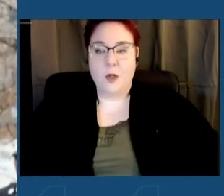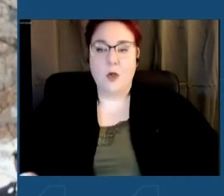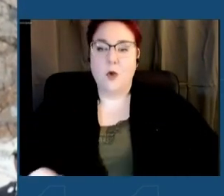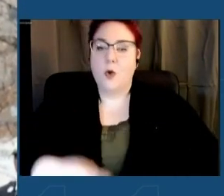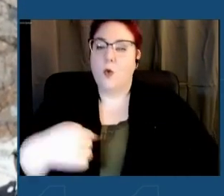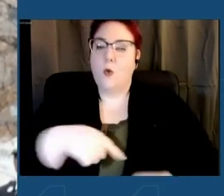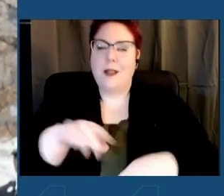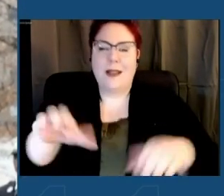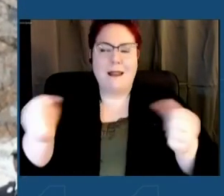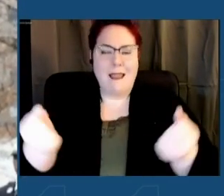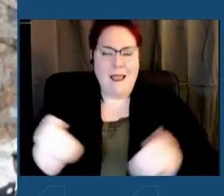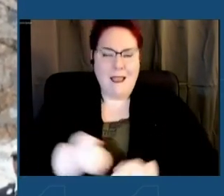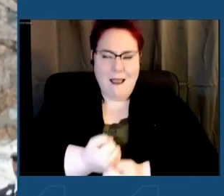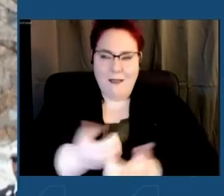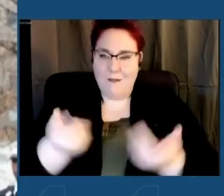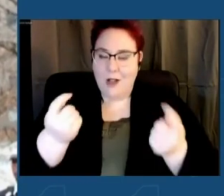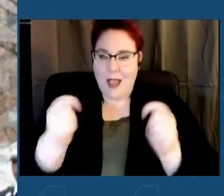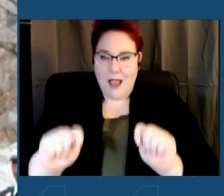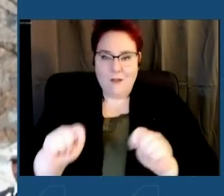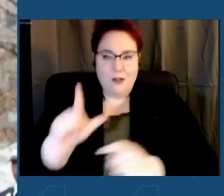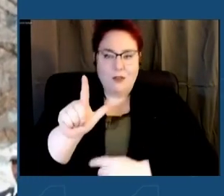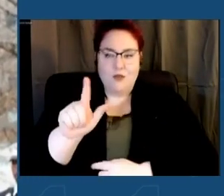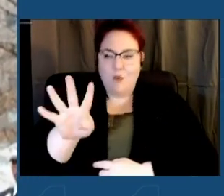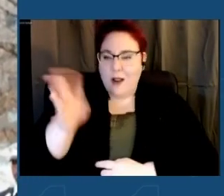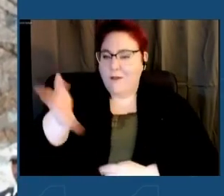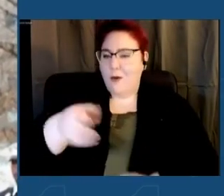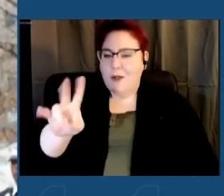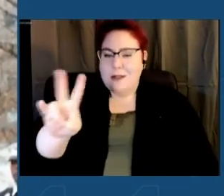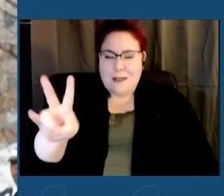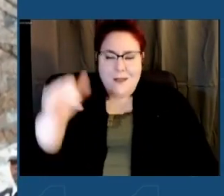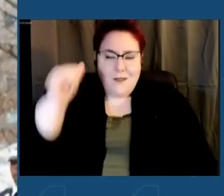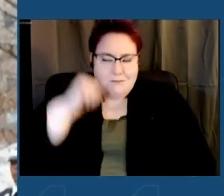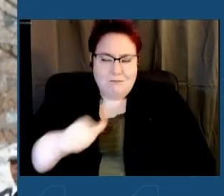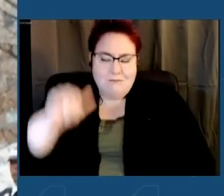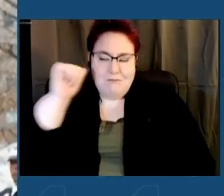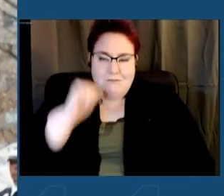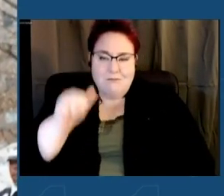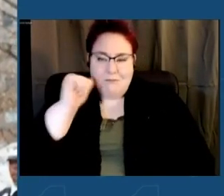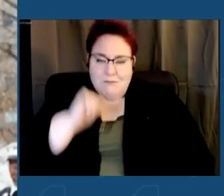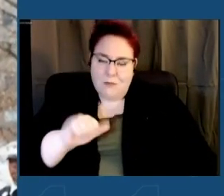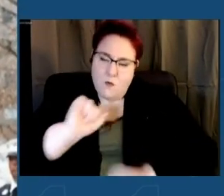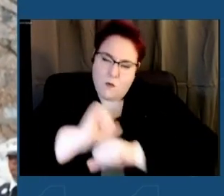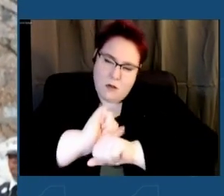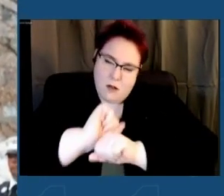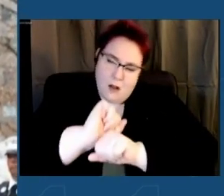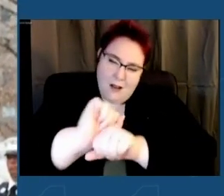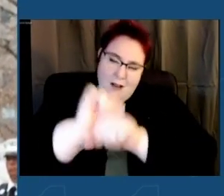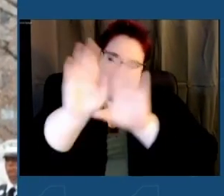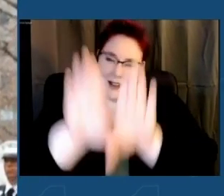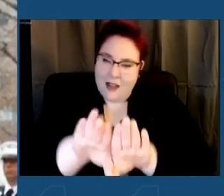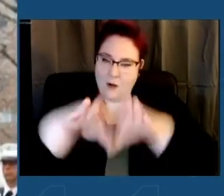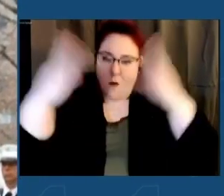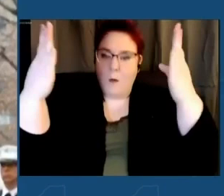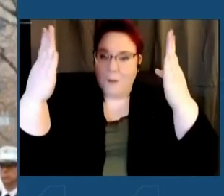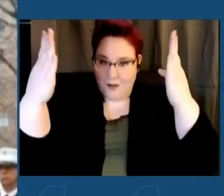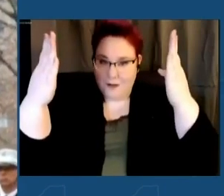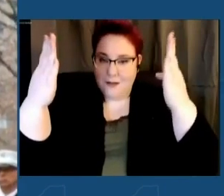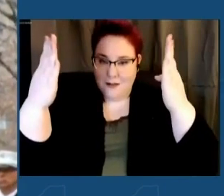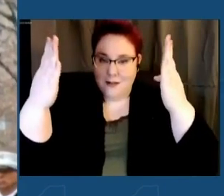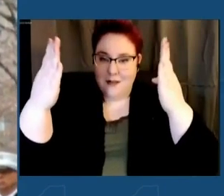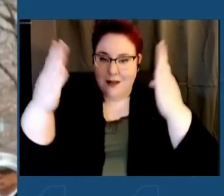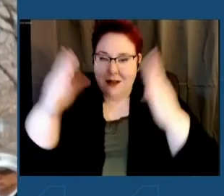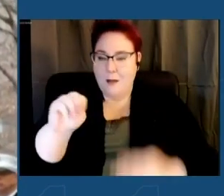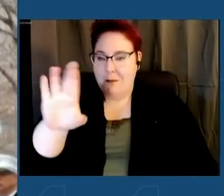worked 24/7, and reopened the World Trade Center in the middle of